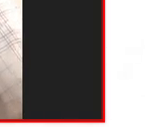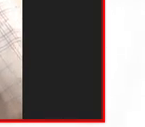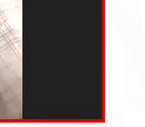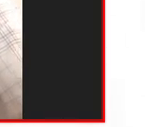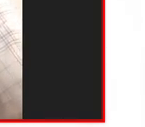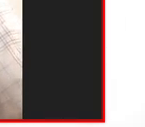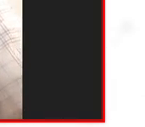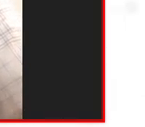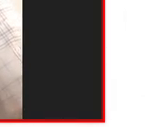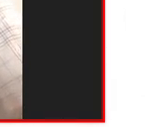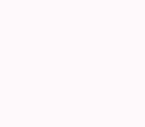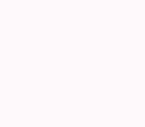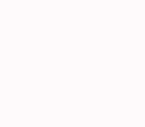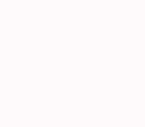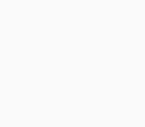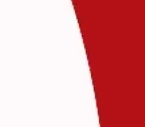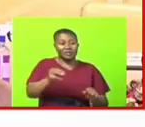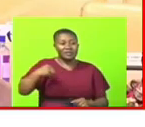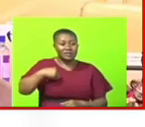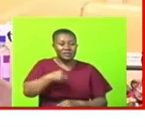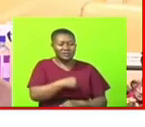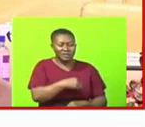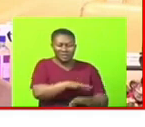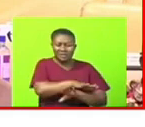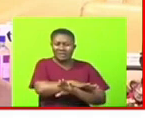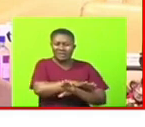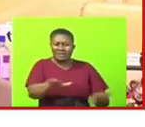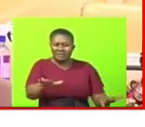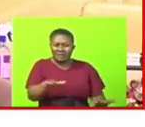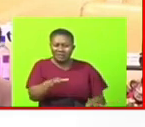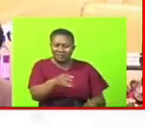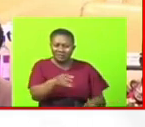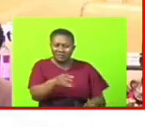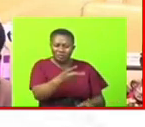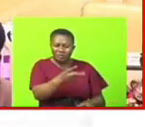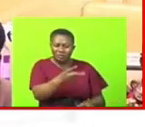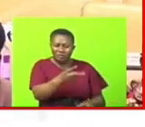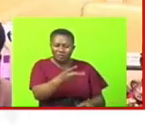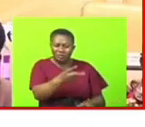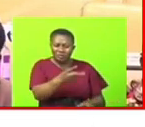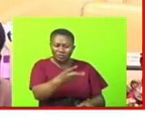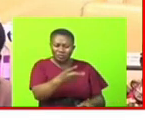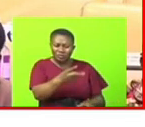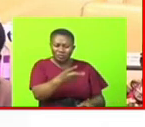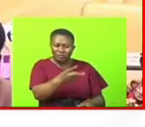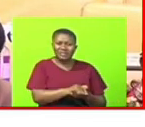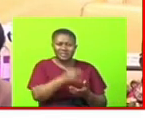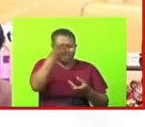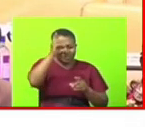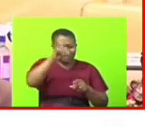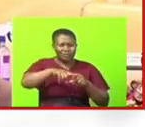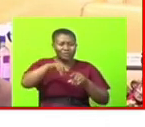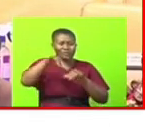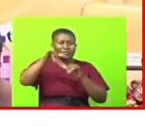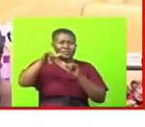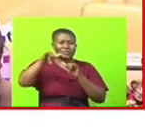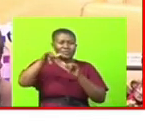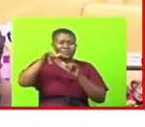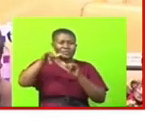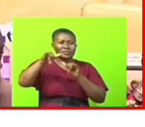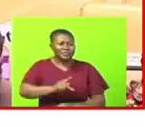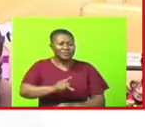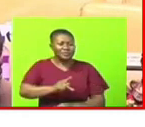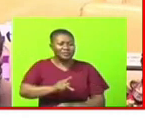when the Parliament itself is about to expire. Well, since it all feeds into the conversation, so much is